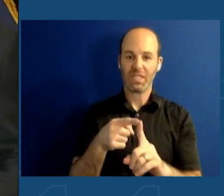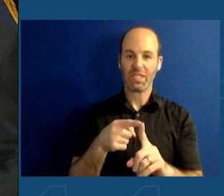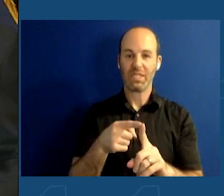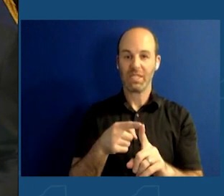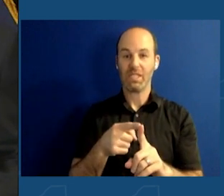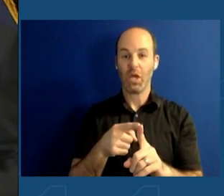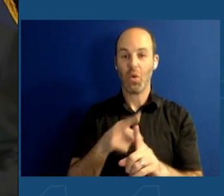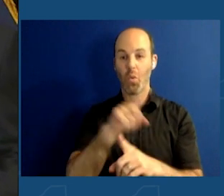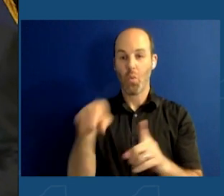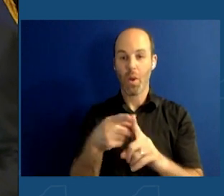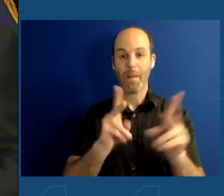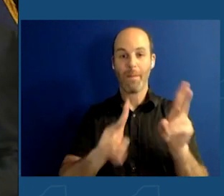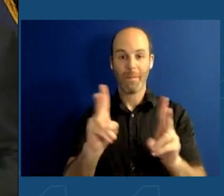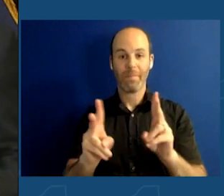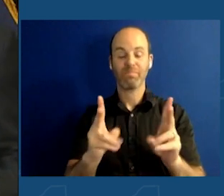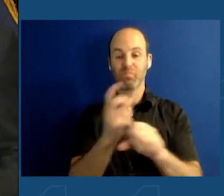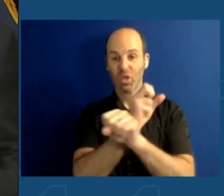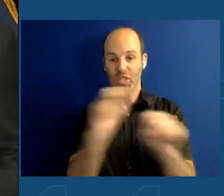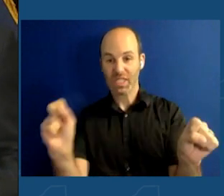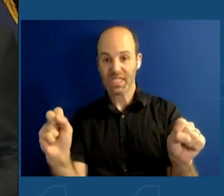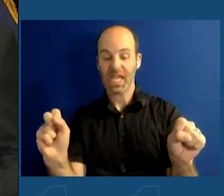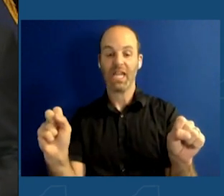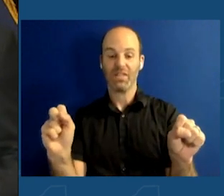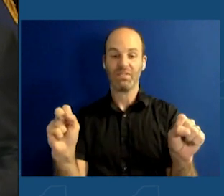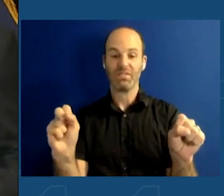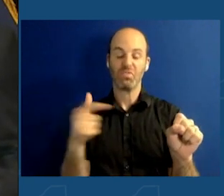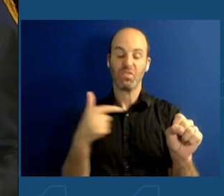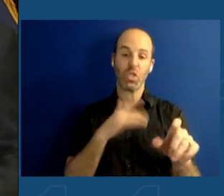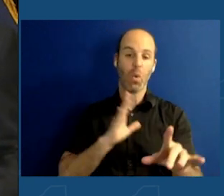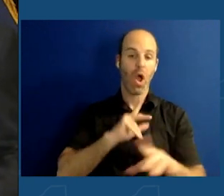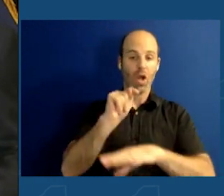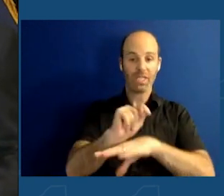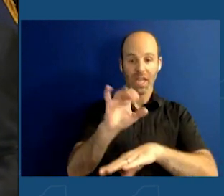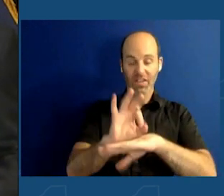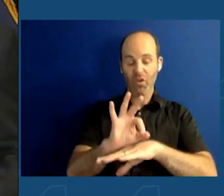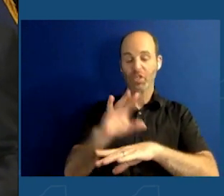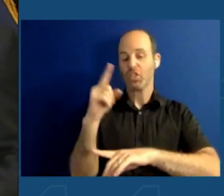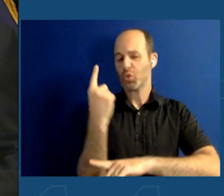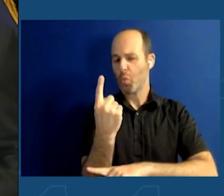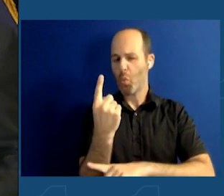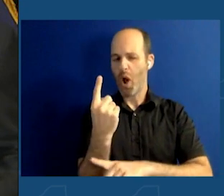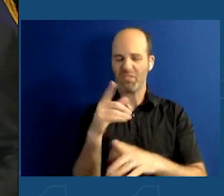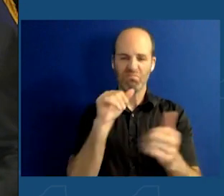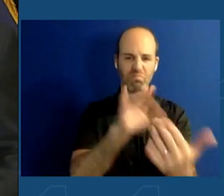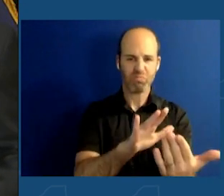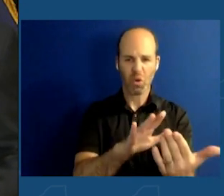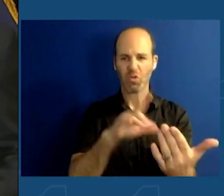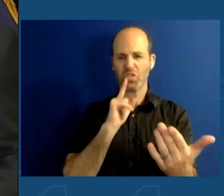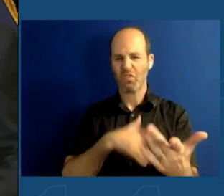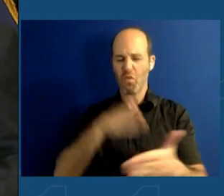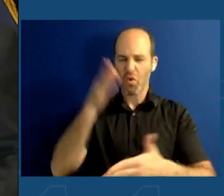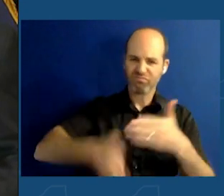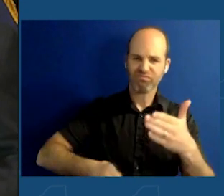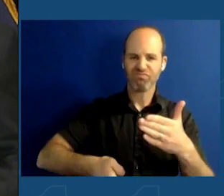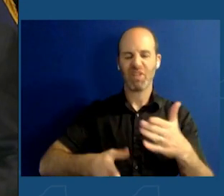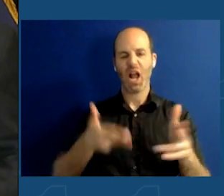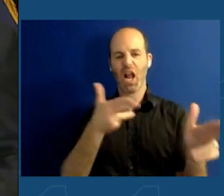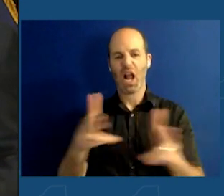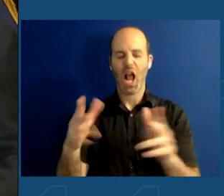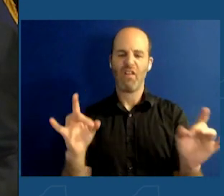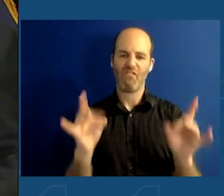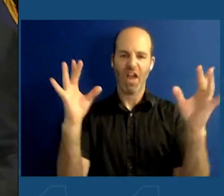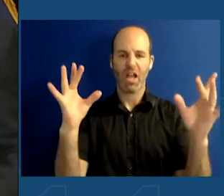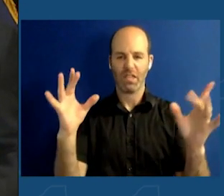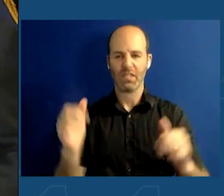So our task force efforts are just one part of our multifaceted fight to end gun violence. And again, I do applaud all the other states